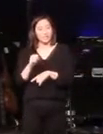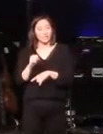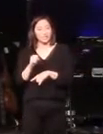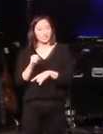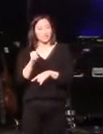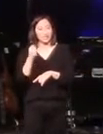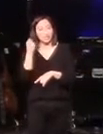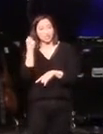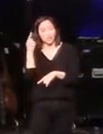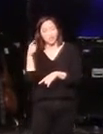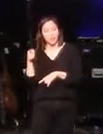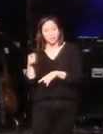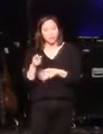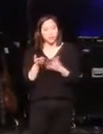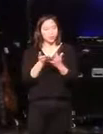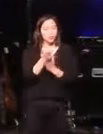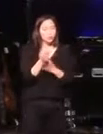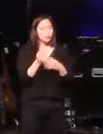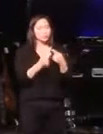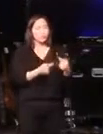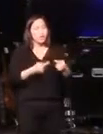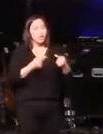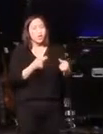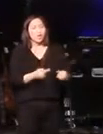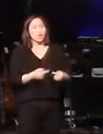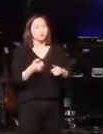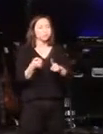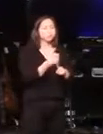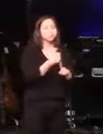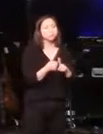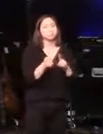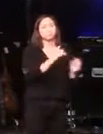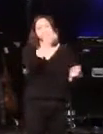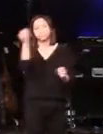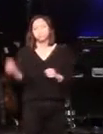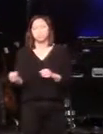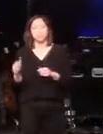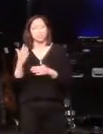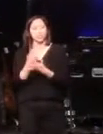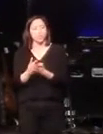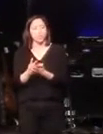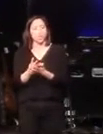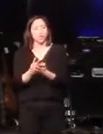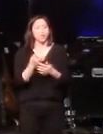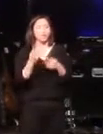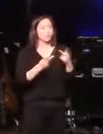in affliction, being beaten and then thrown into jail. And they go, we want to partner with you.